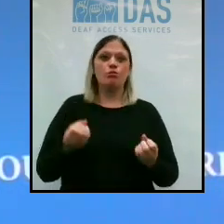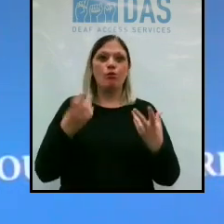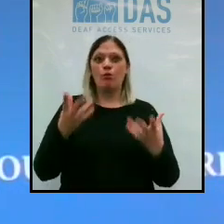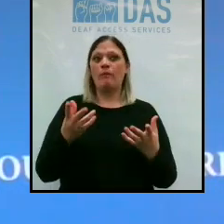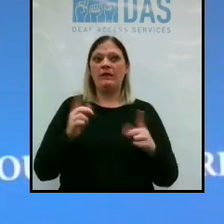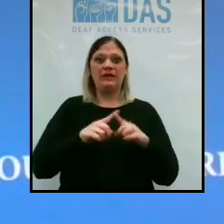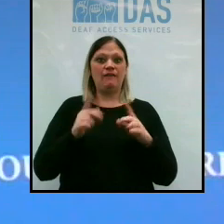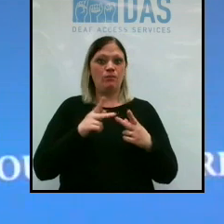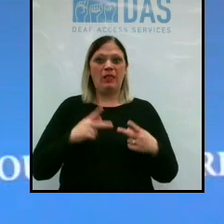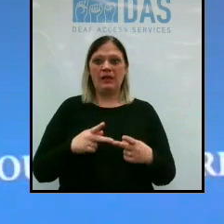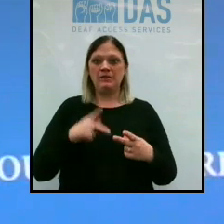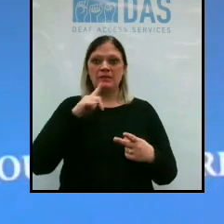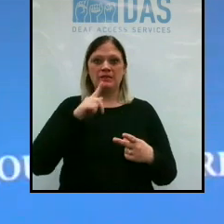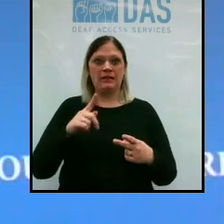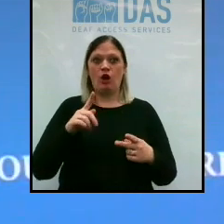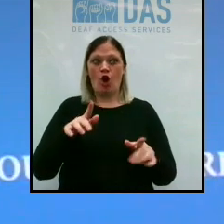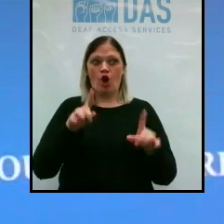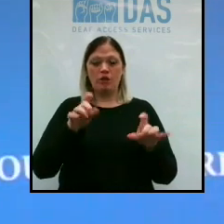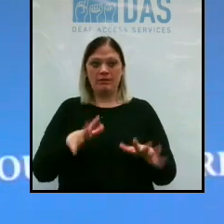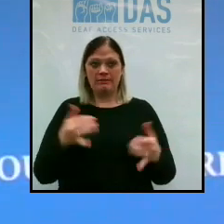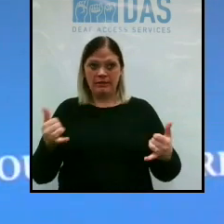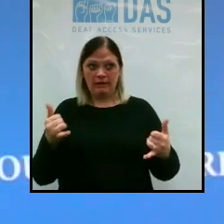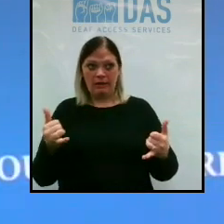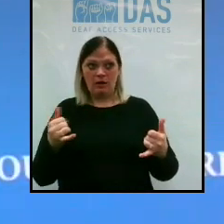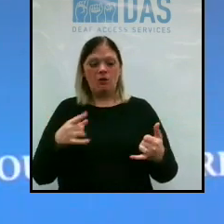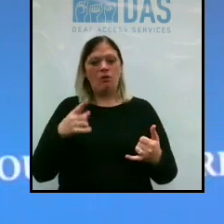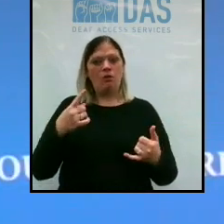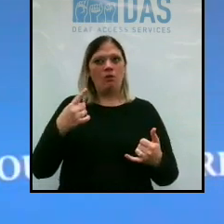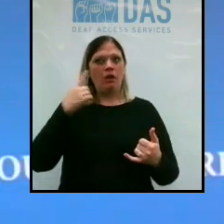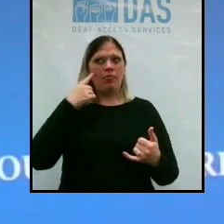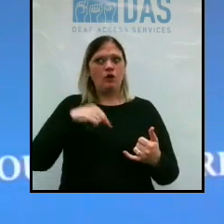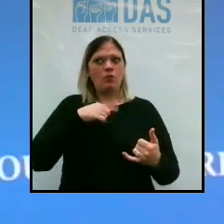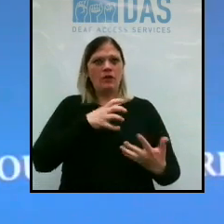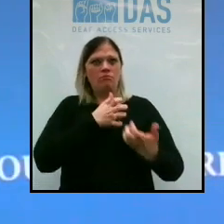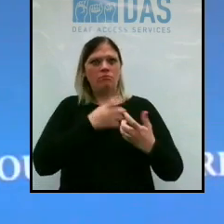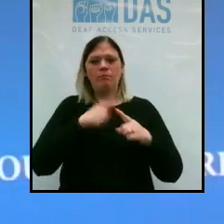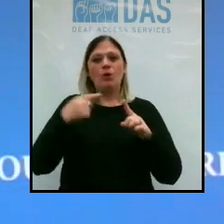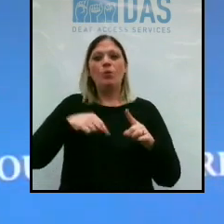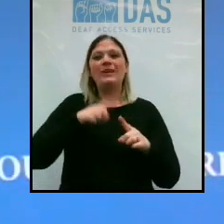entities that are doing testing now, we think we can meet it, but you got to have the people to be tested.